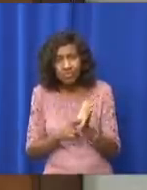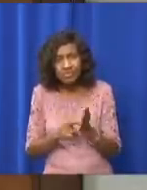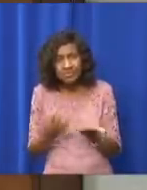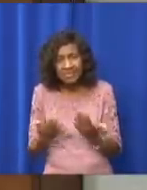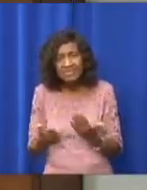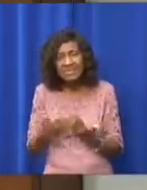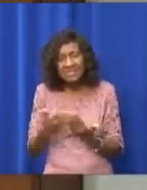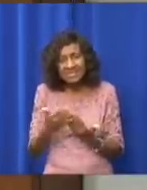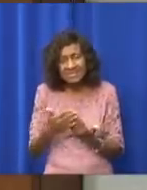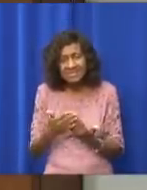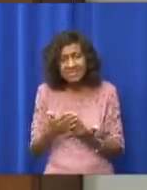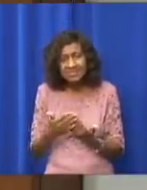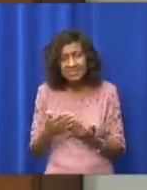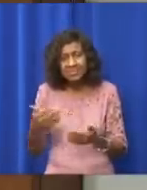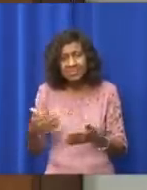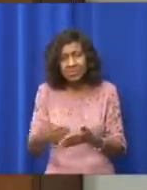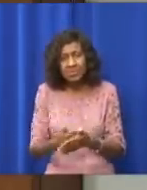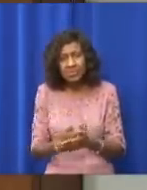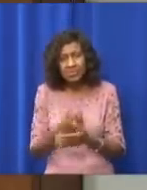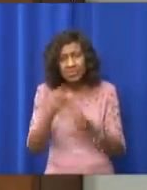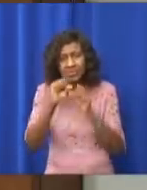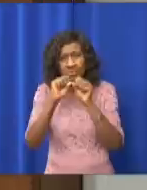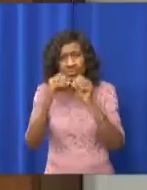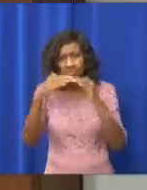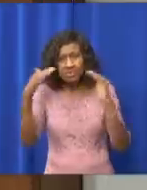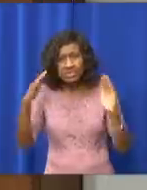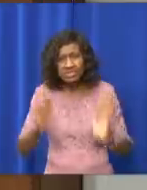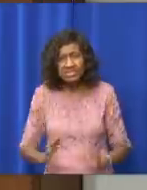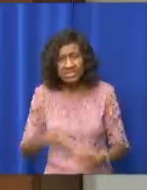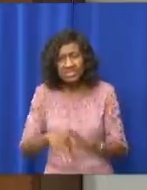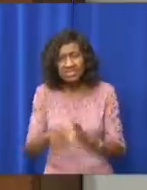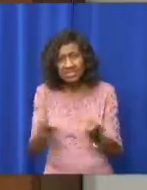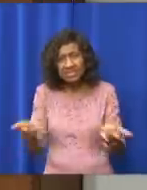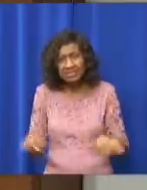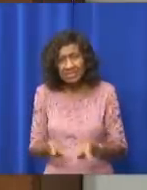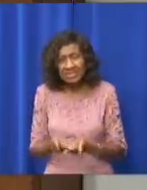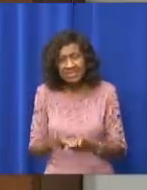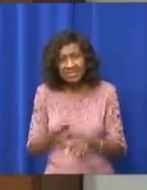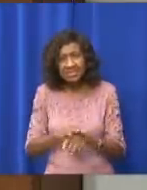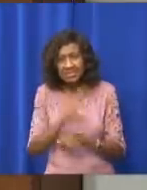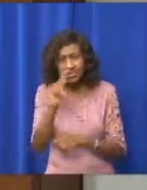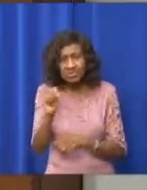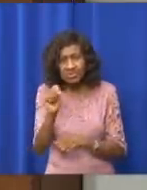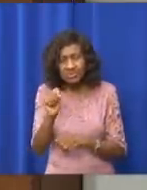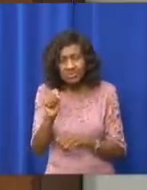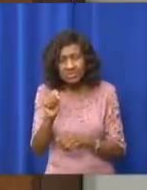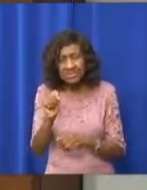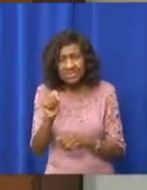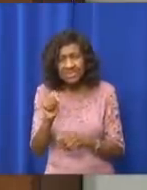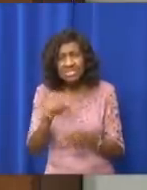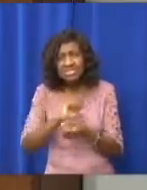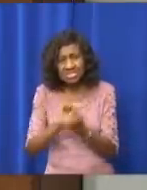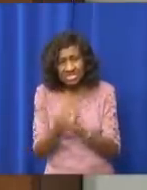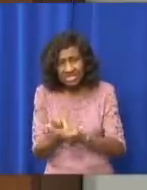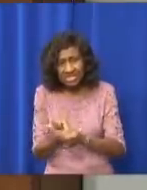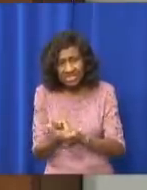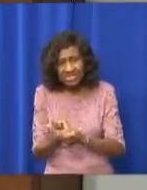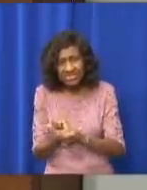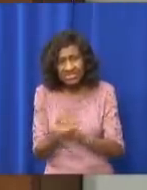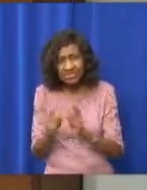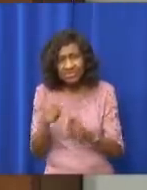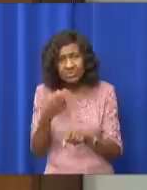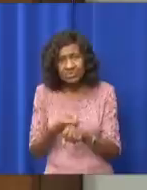New shelter-in-place regulations coming into effect next Tuesday, 19th of May 2020, will introduce the following changes to hard